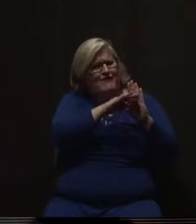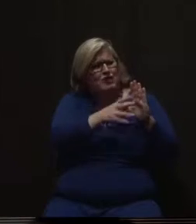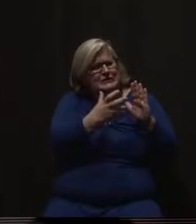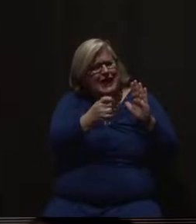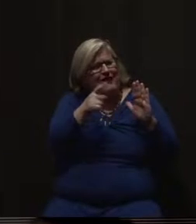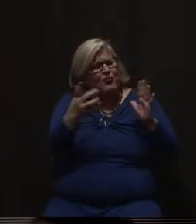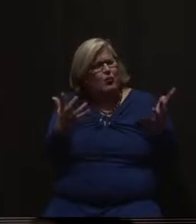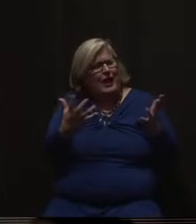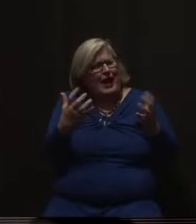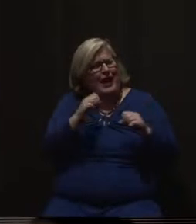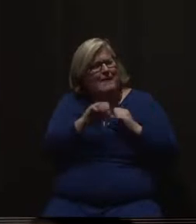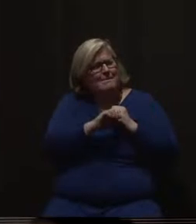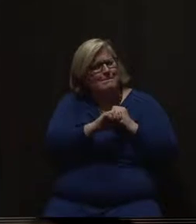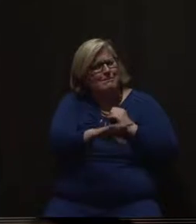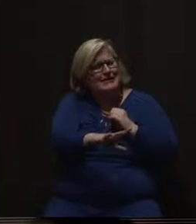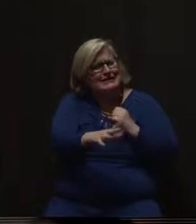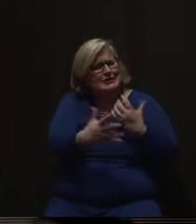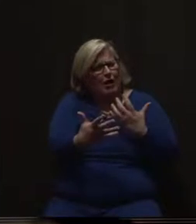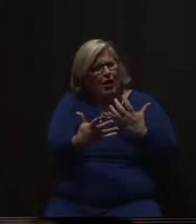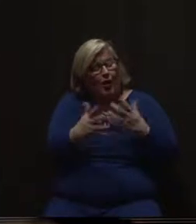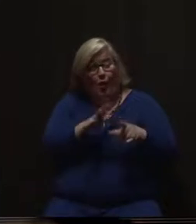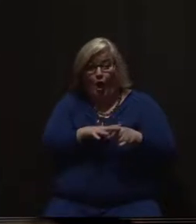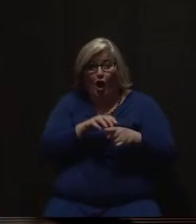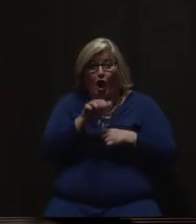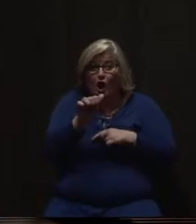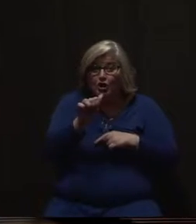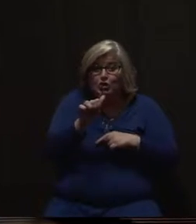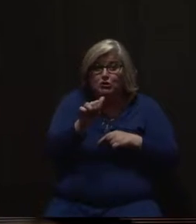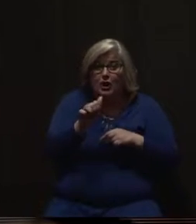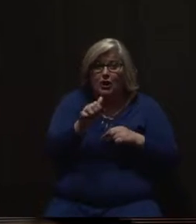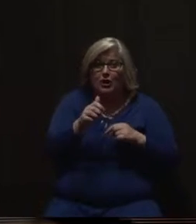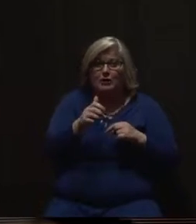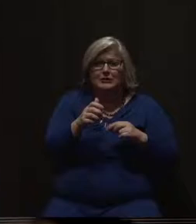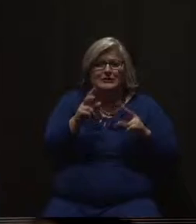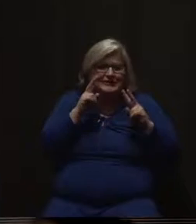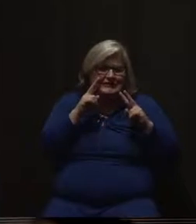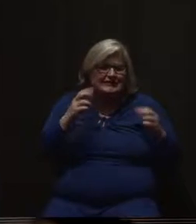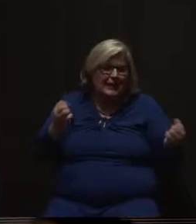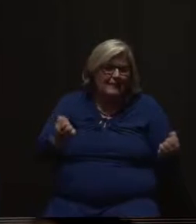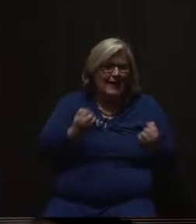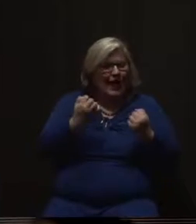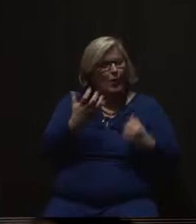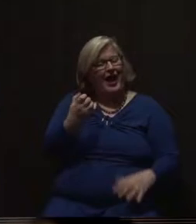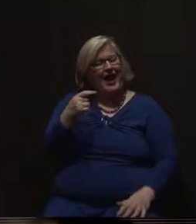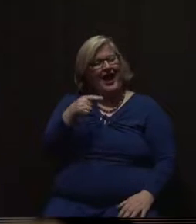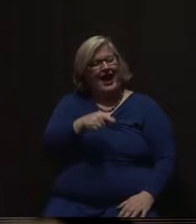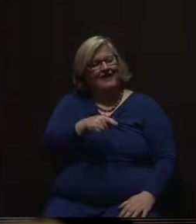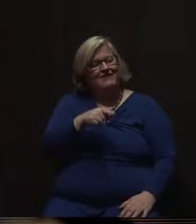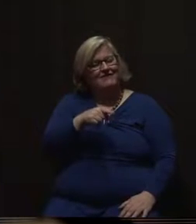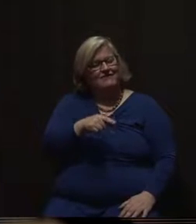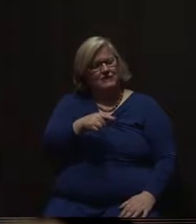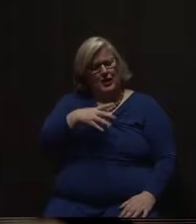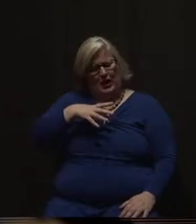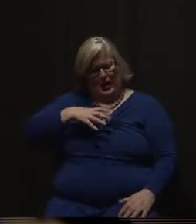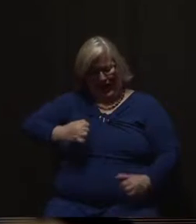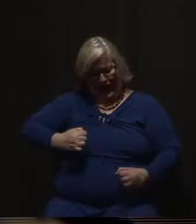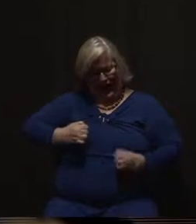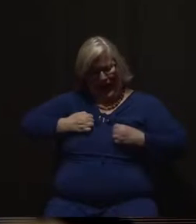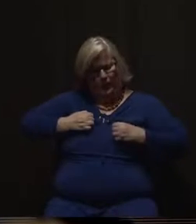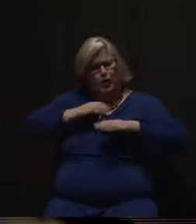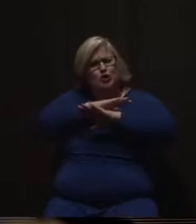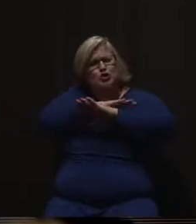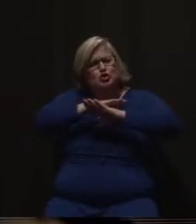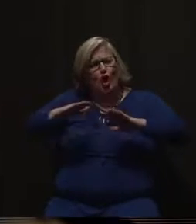media, in culture, in these debates, we've gained a lot of power, and so our